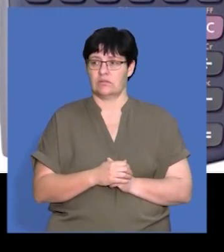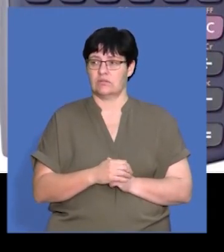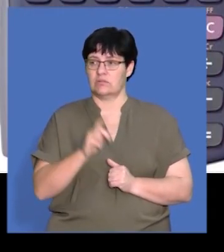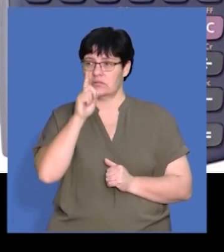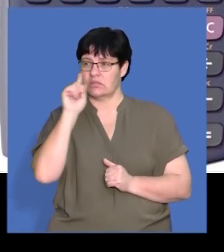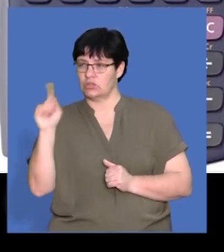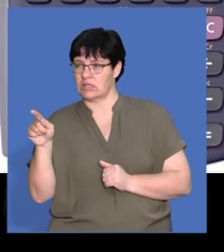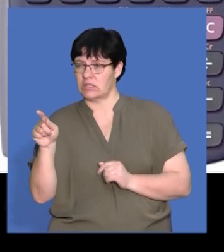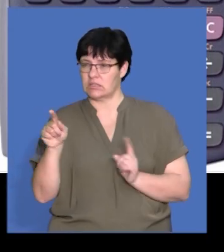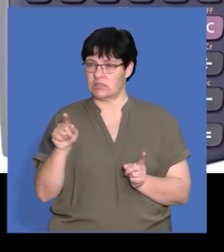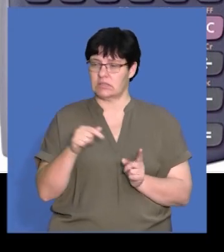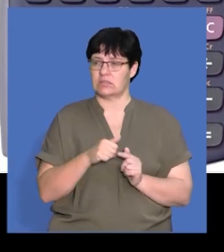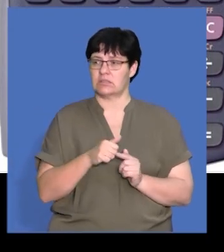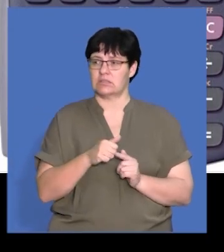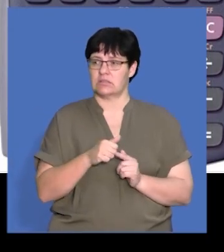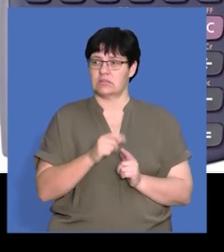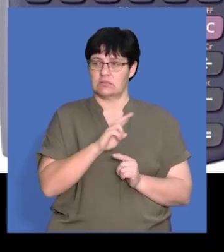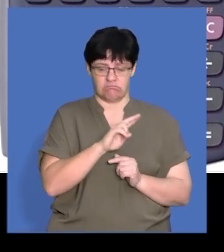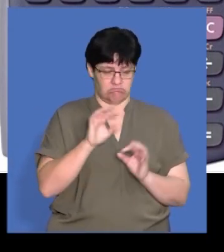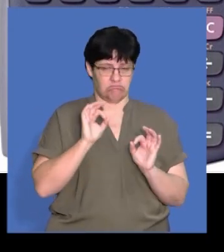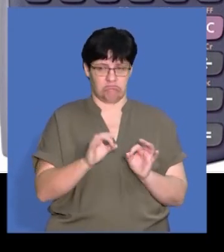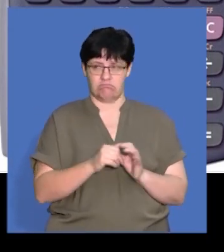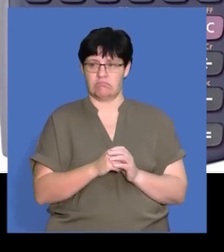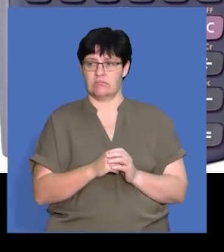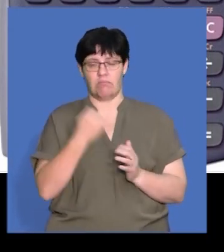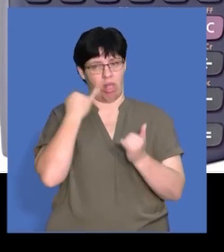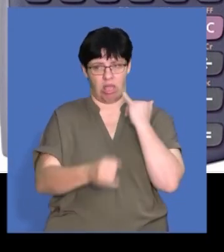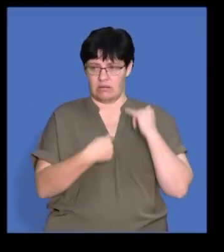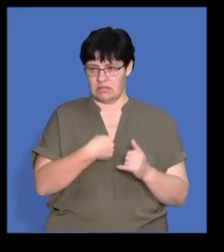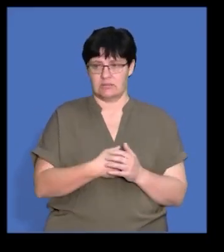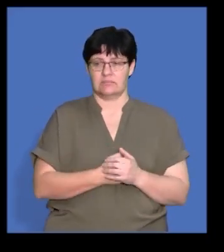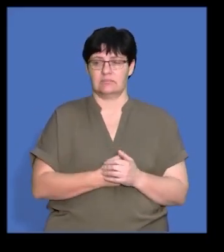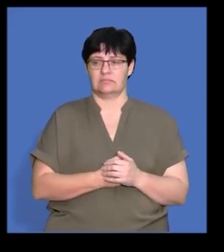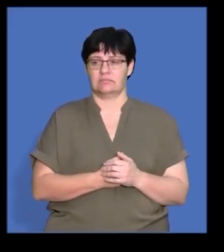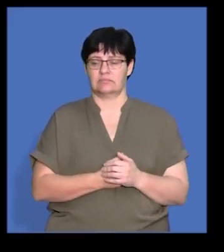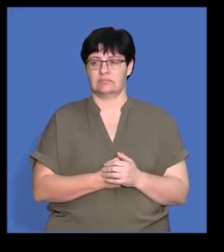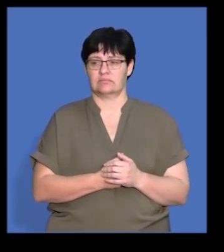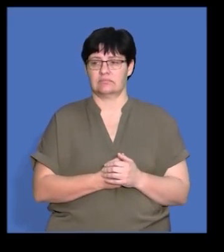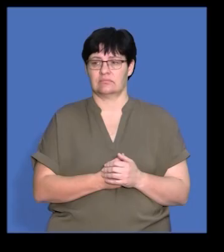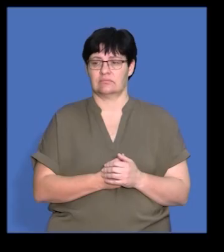I'll double check that I got that right. 326, get that wrong.